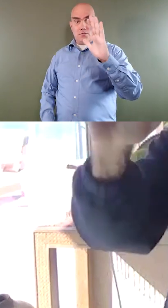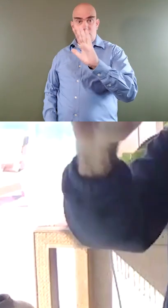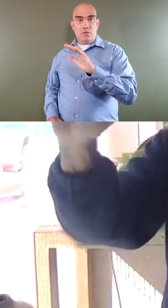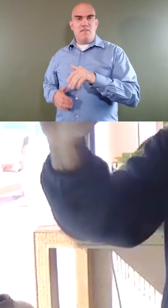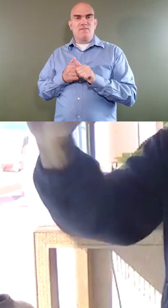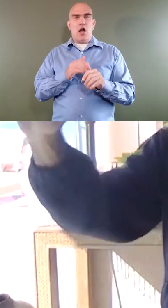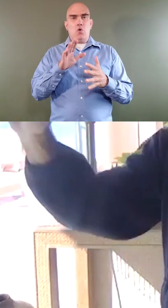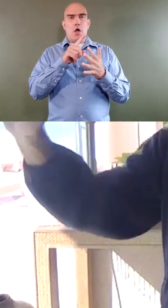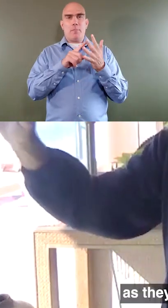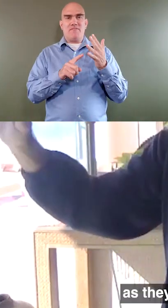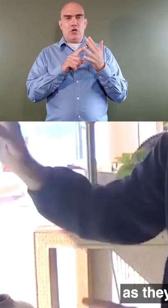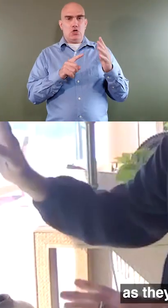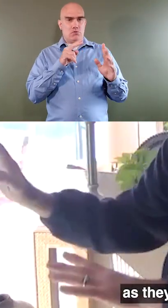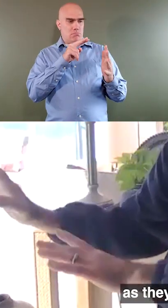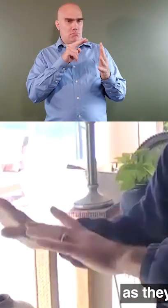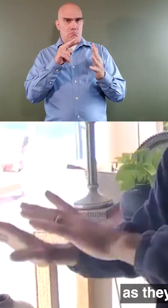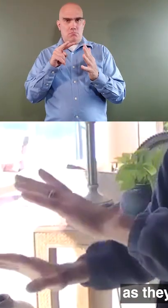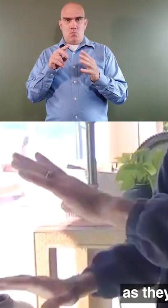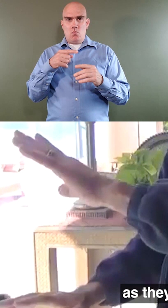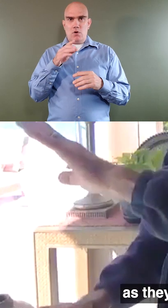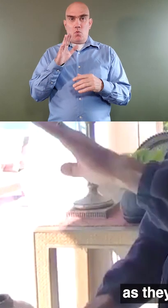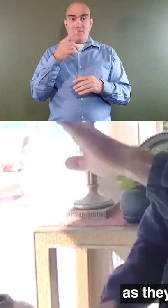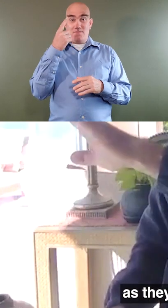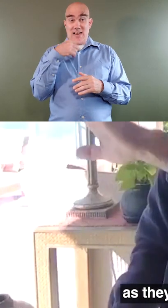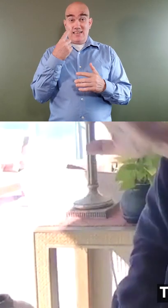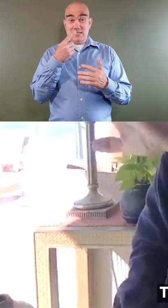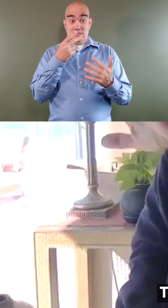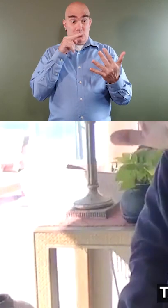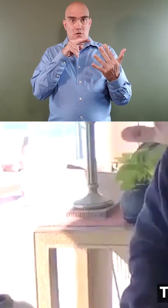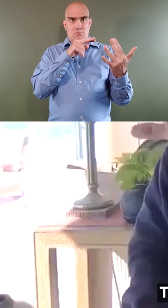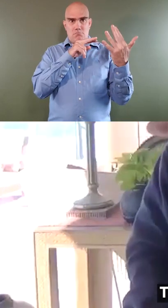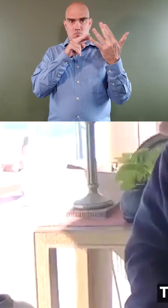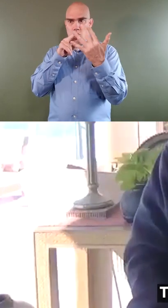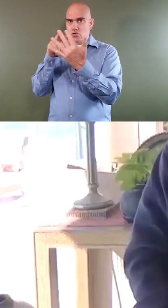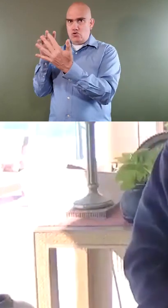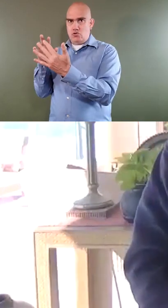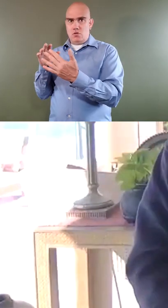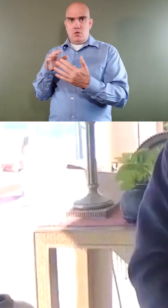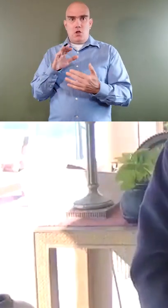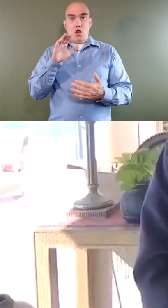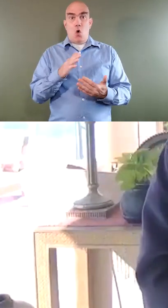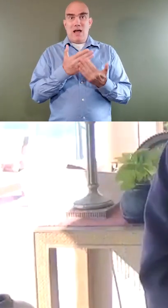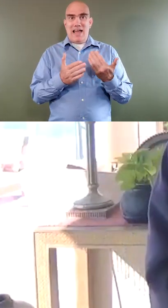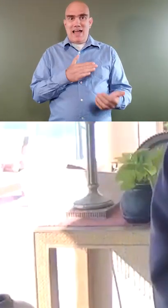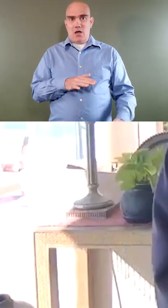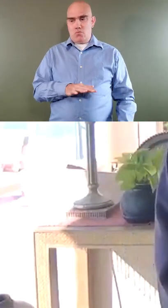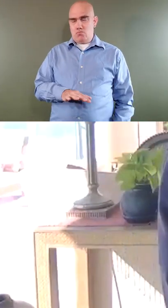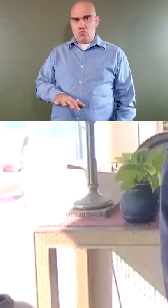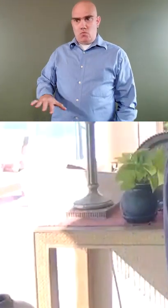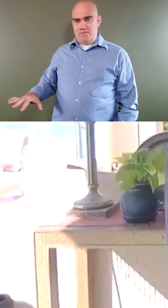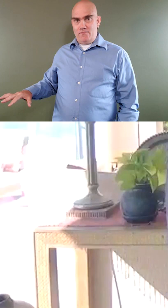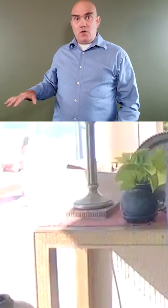Follow your upper fingers as they move across in front of your face. The lower hand moves across, fingers pointing in the direction they're